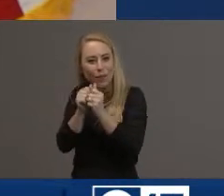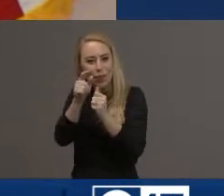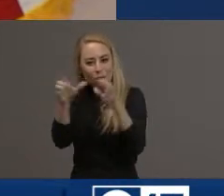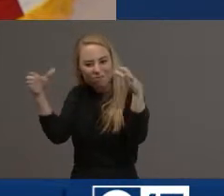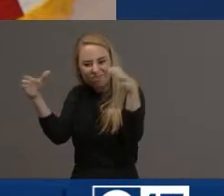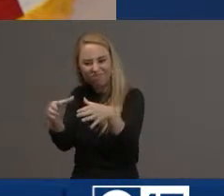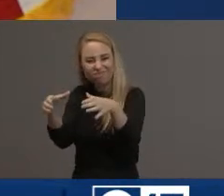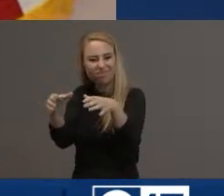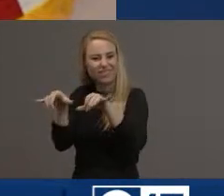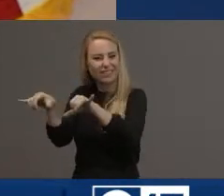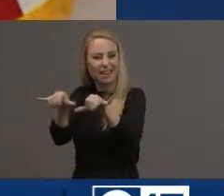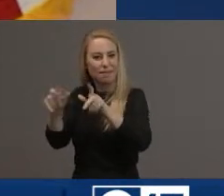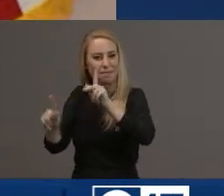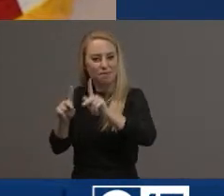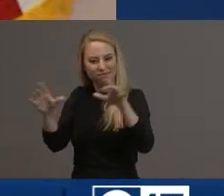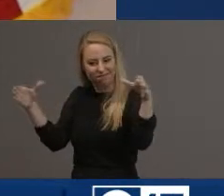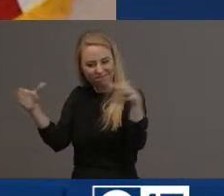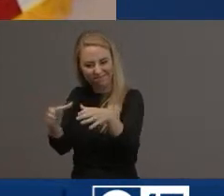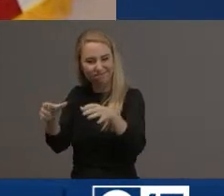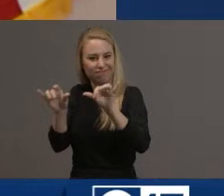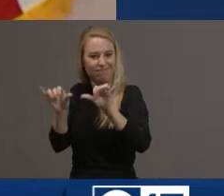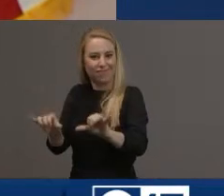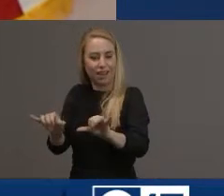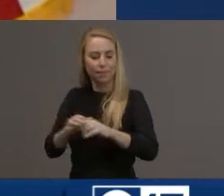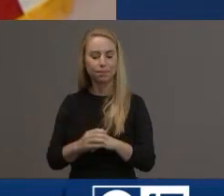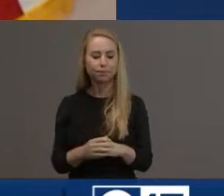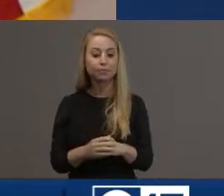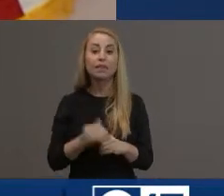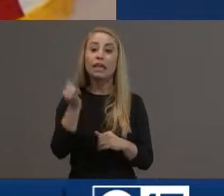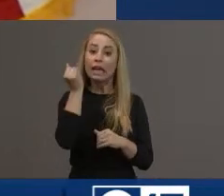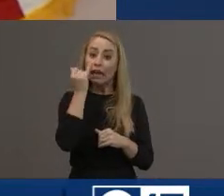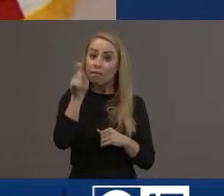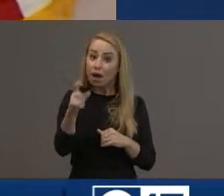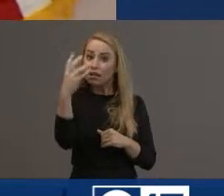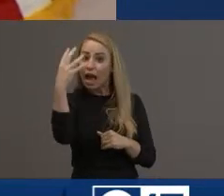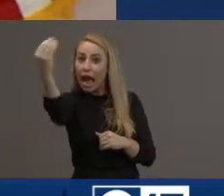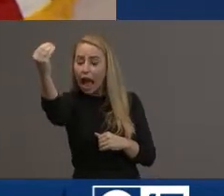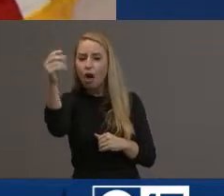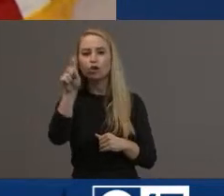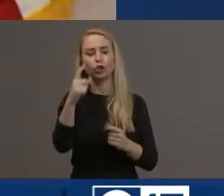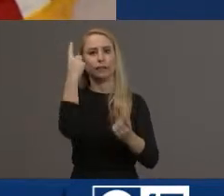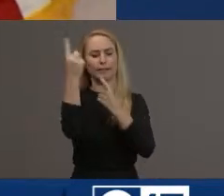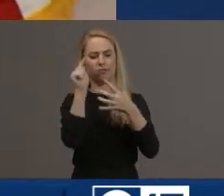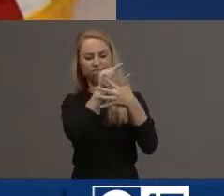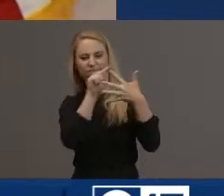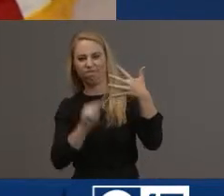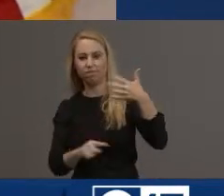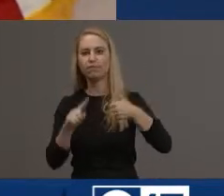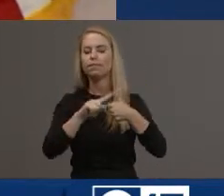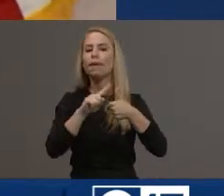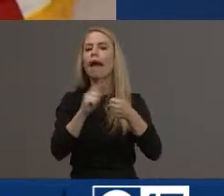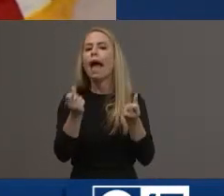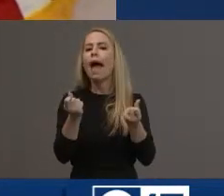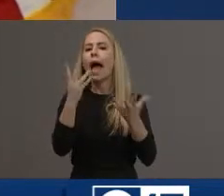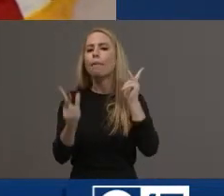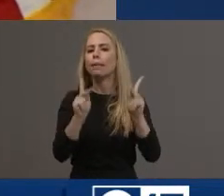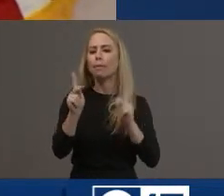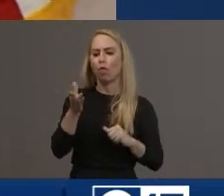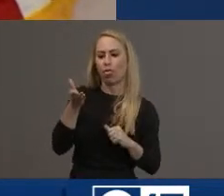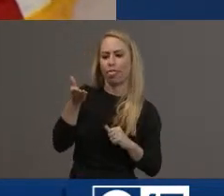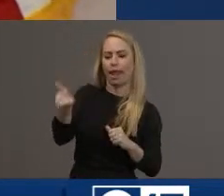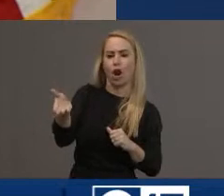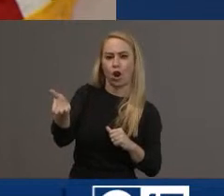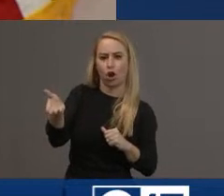But things that you should consider before going out: how many people will you interact with? So that is your highest risk, is going